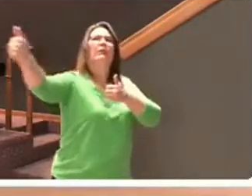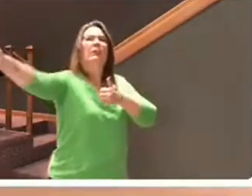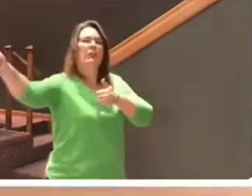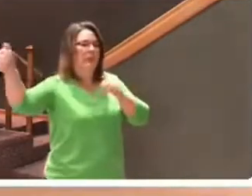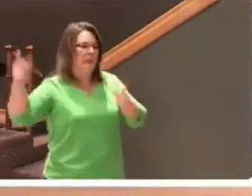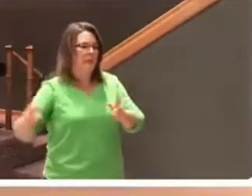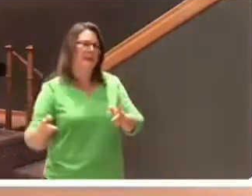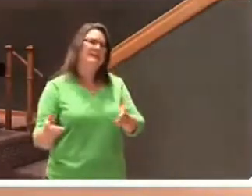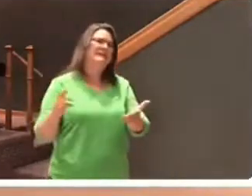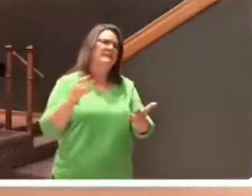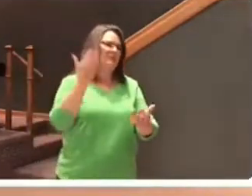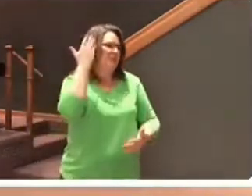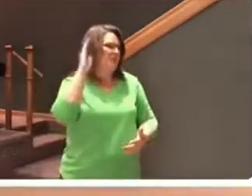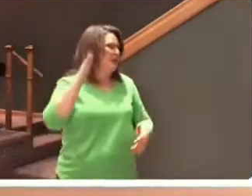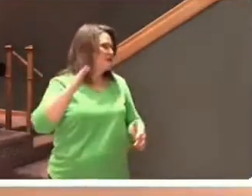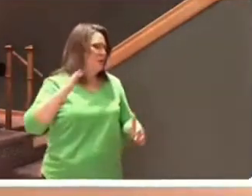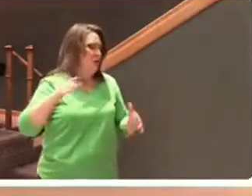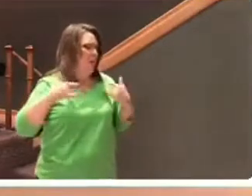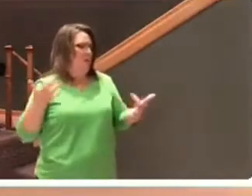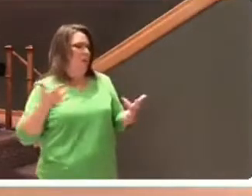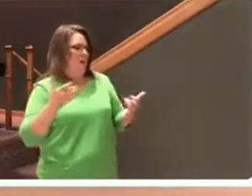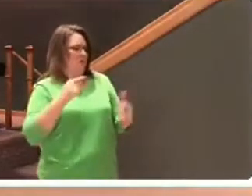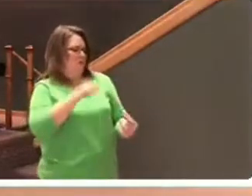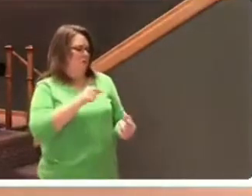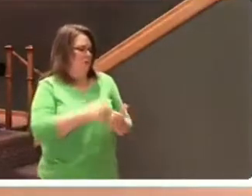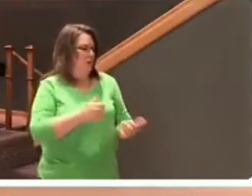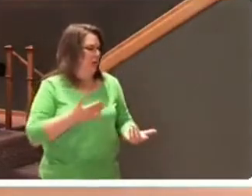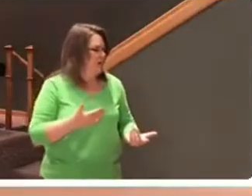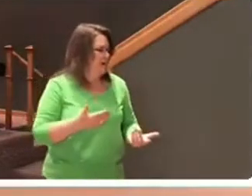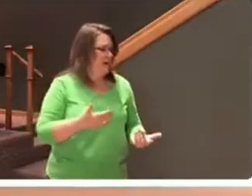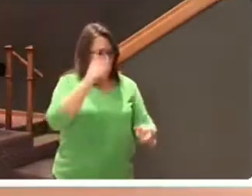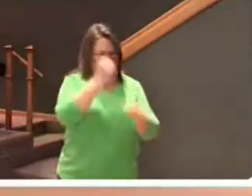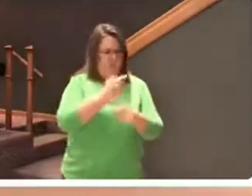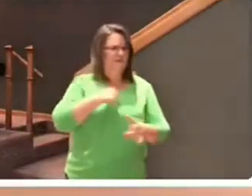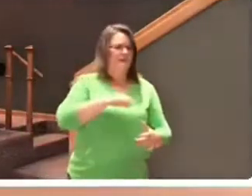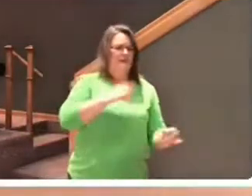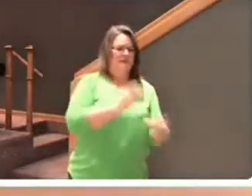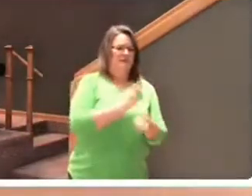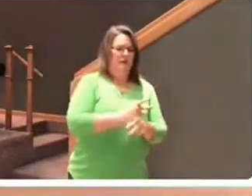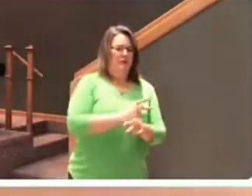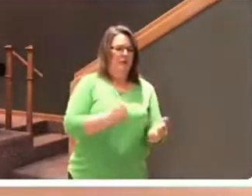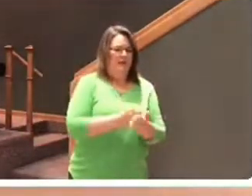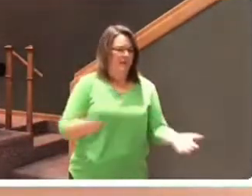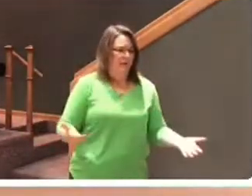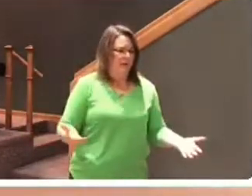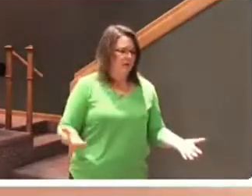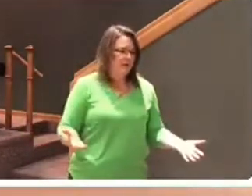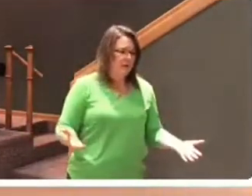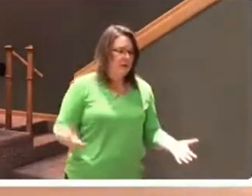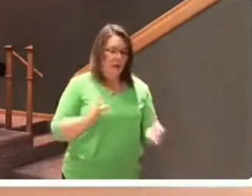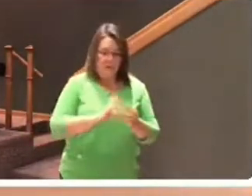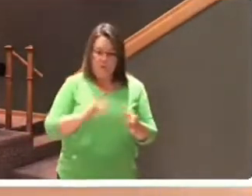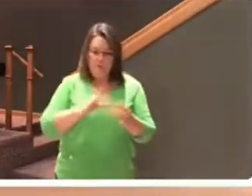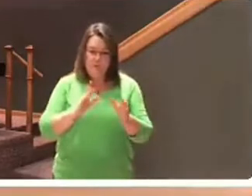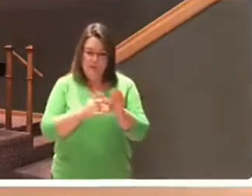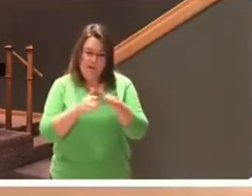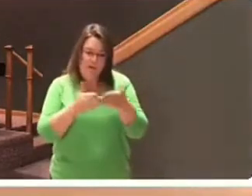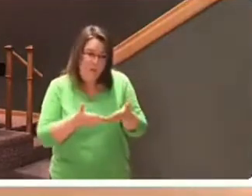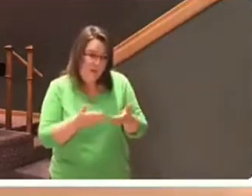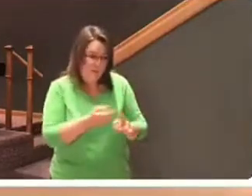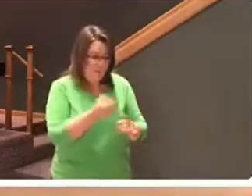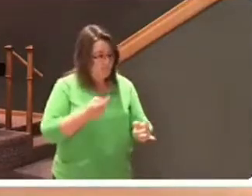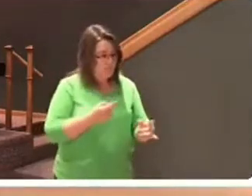is barely aware of our struggles and is just trusting us to figure it out. The story of the Bible